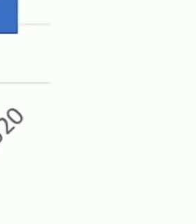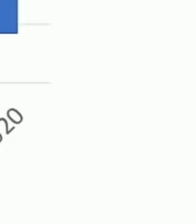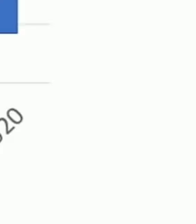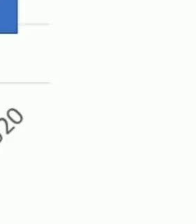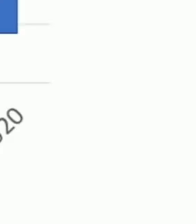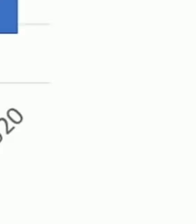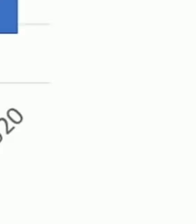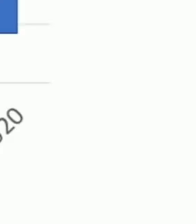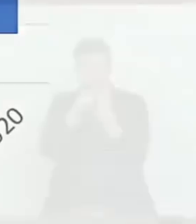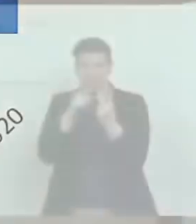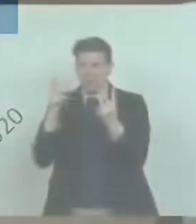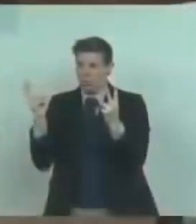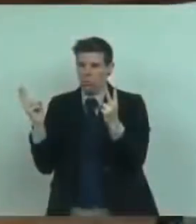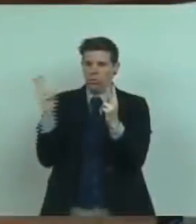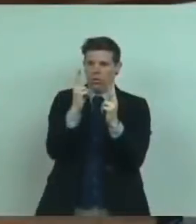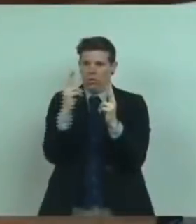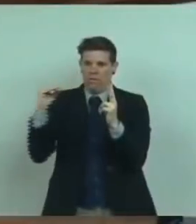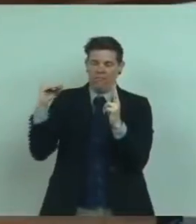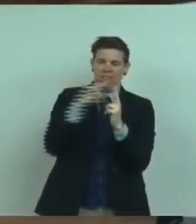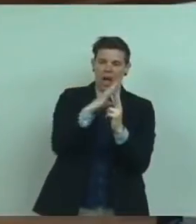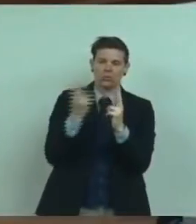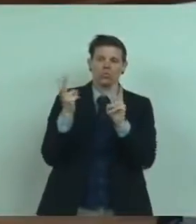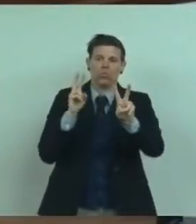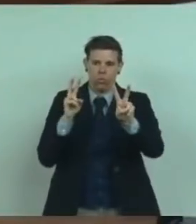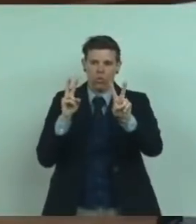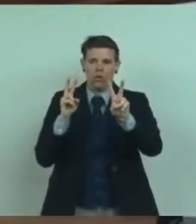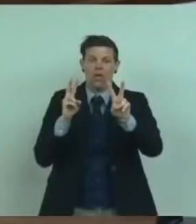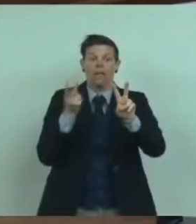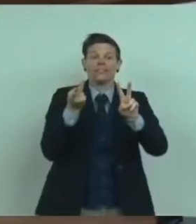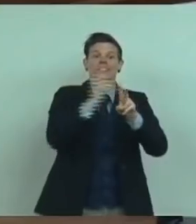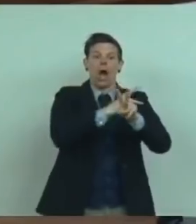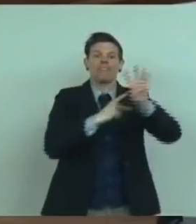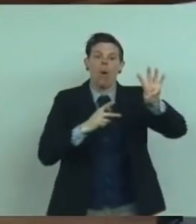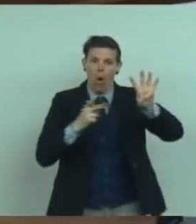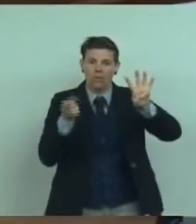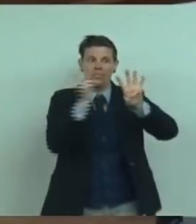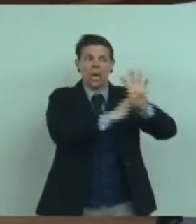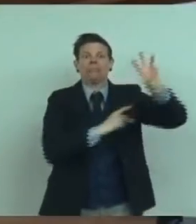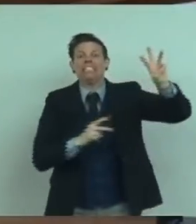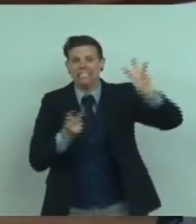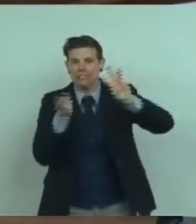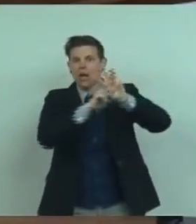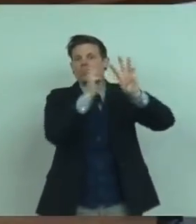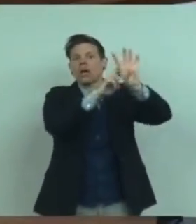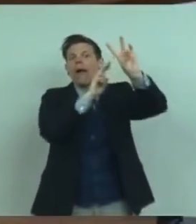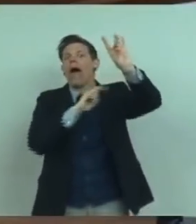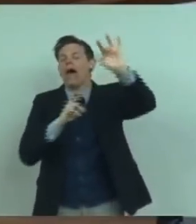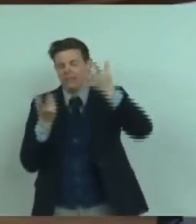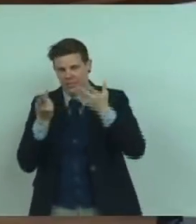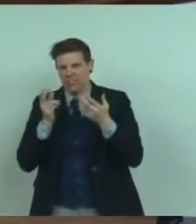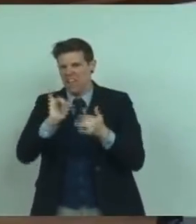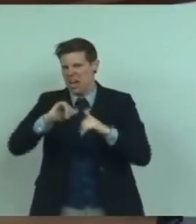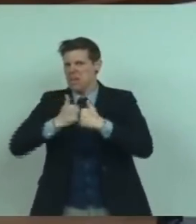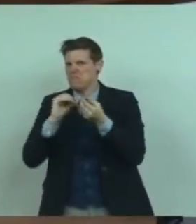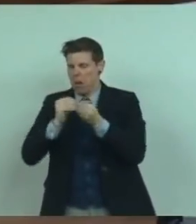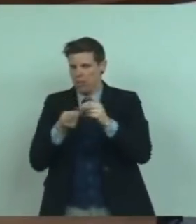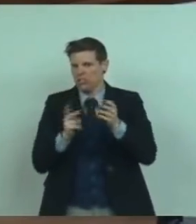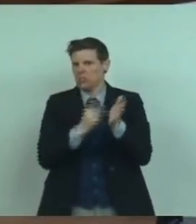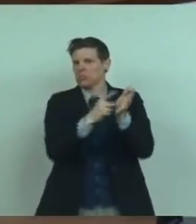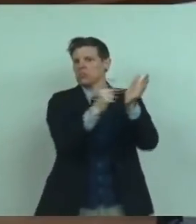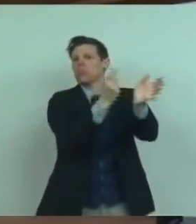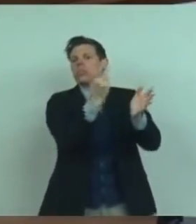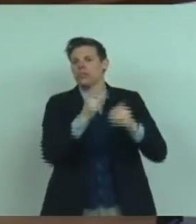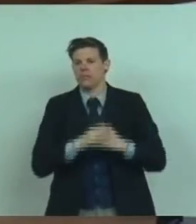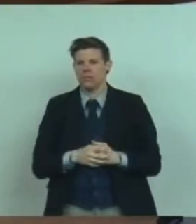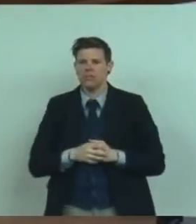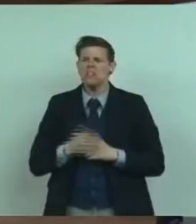that'll be important when we start talking about the delivery system. Last time I gave some numbers to you all about what we were thinking